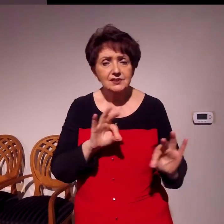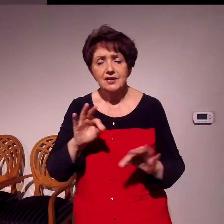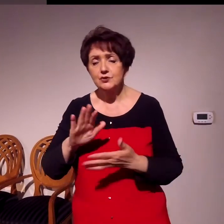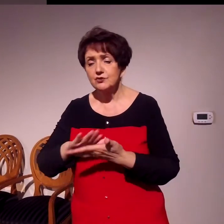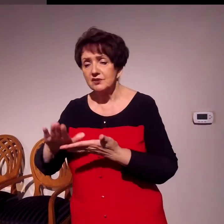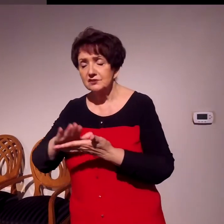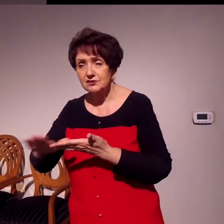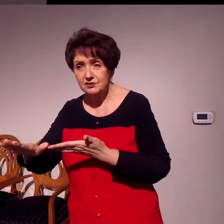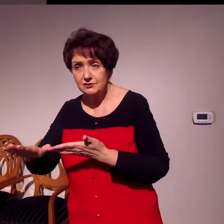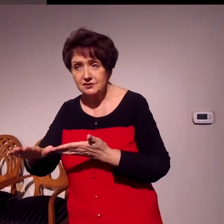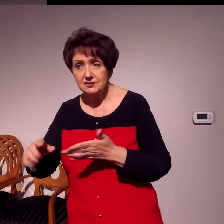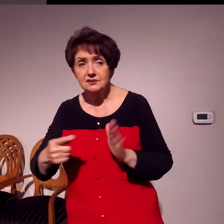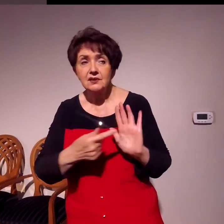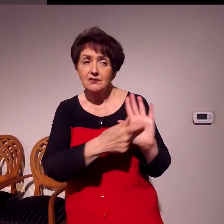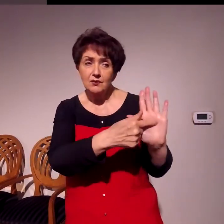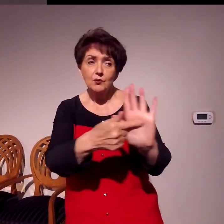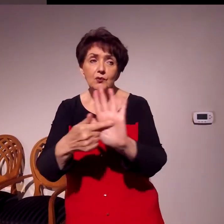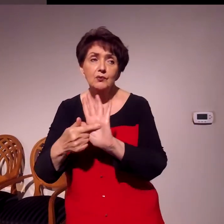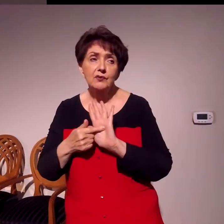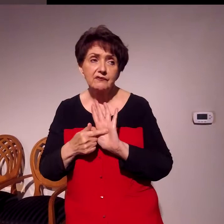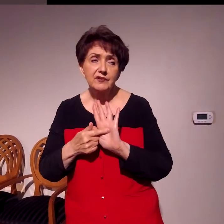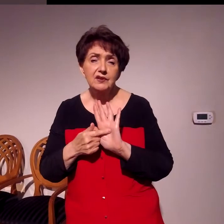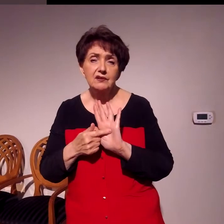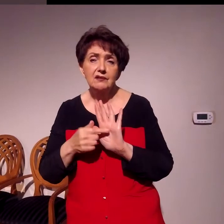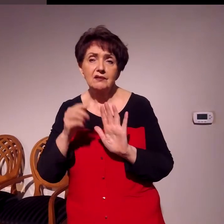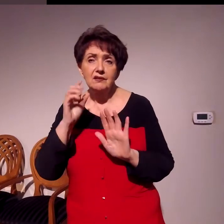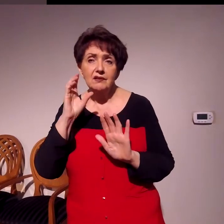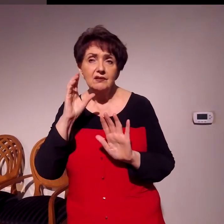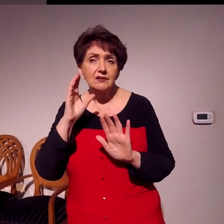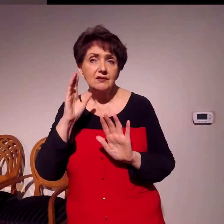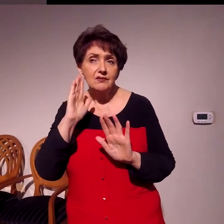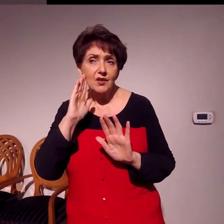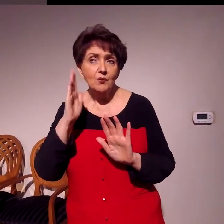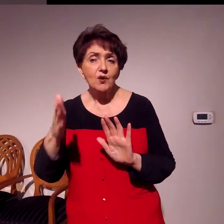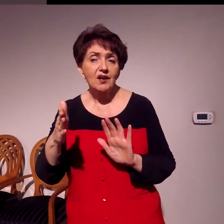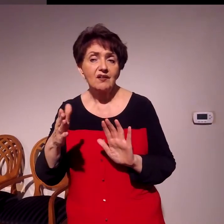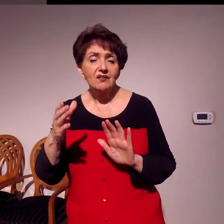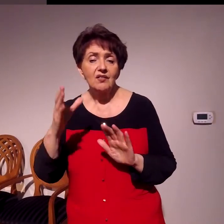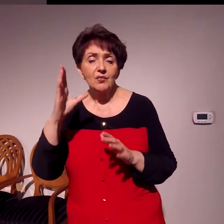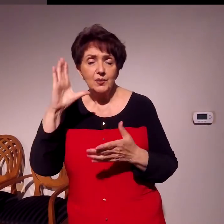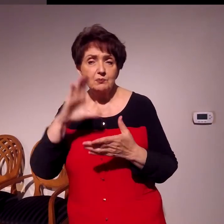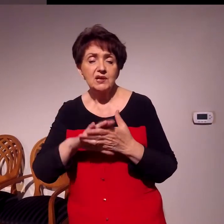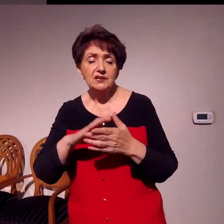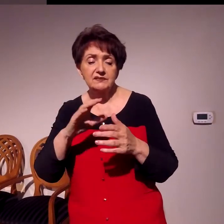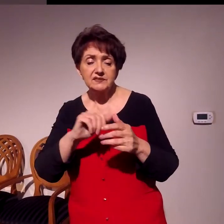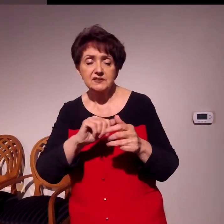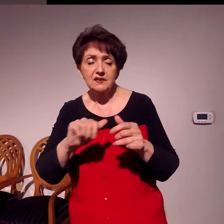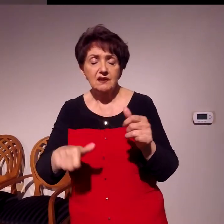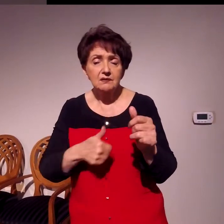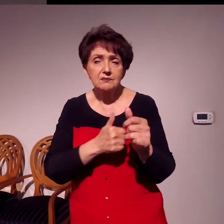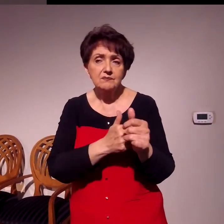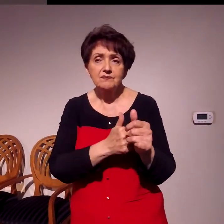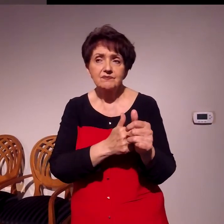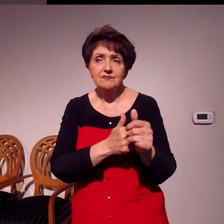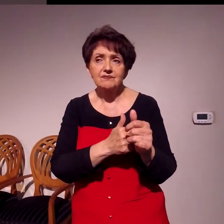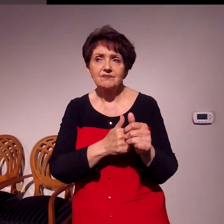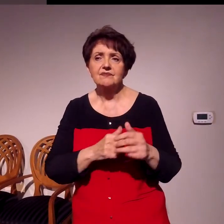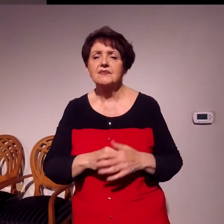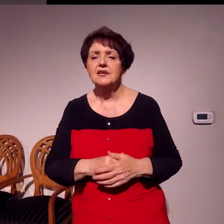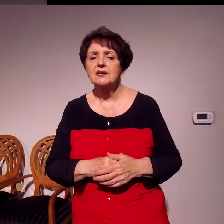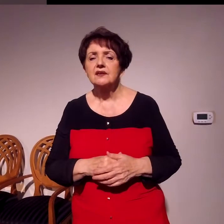will reveal to us are the beliefs underneath. And so I began 3 or 4 years ago